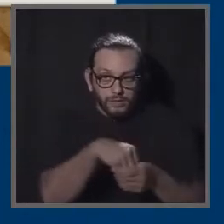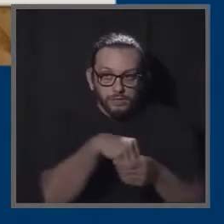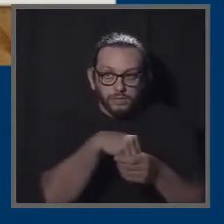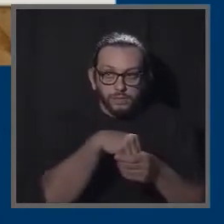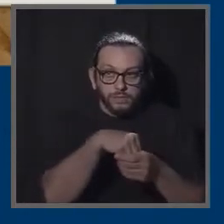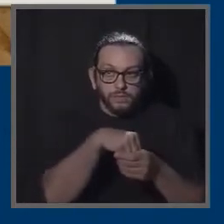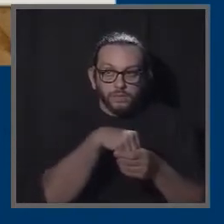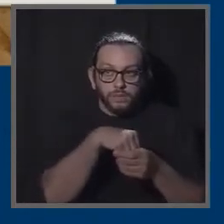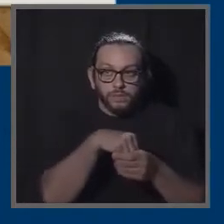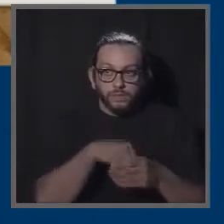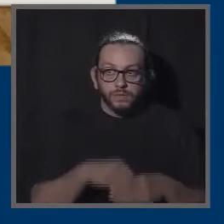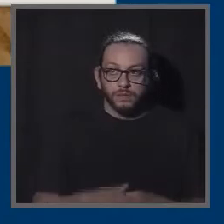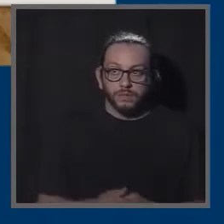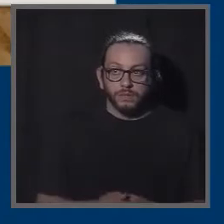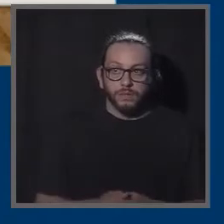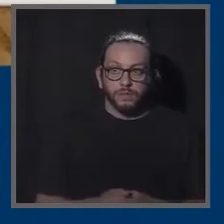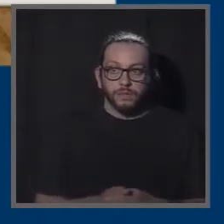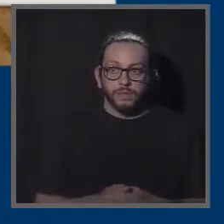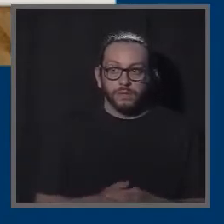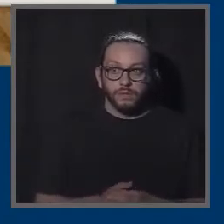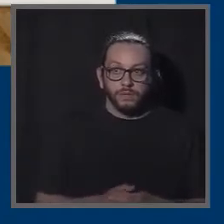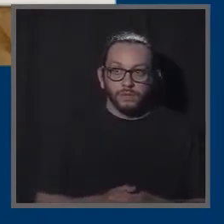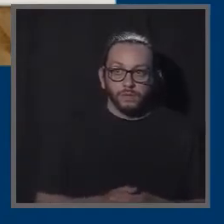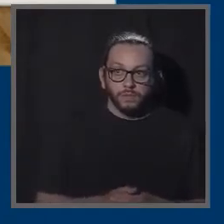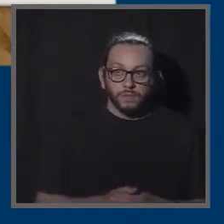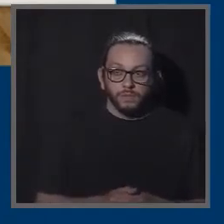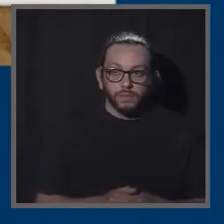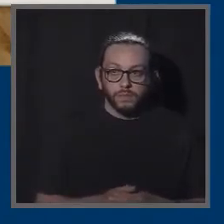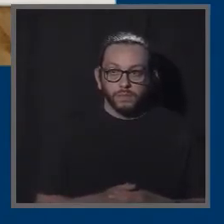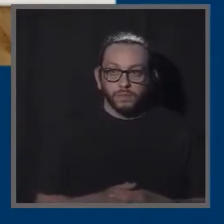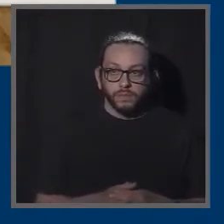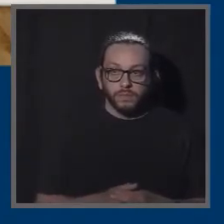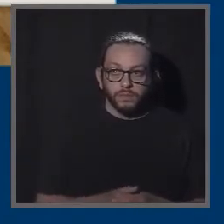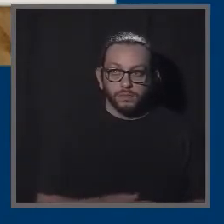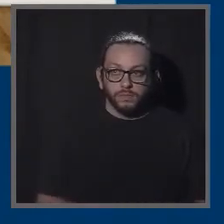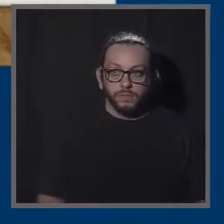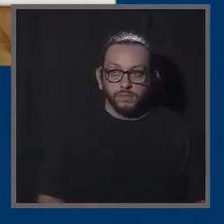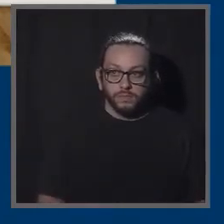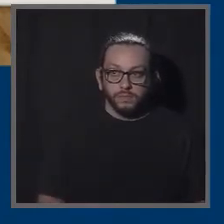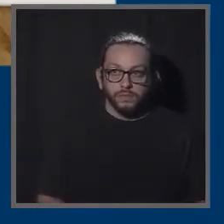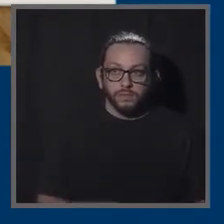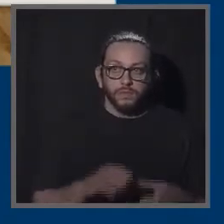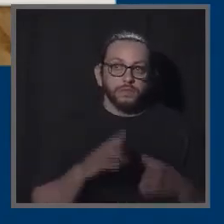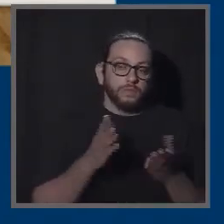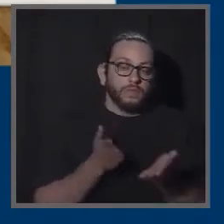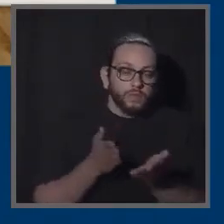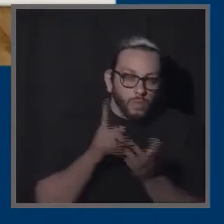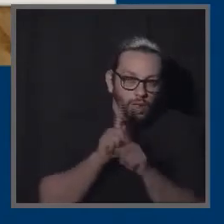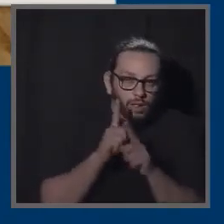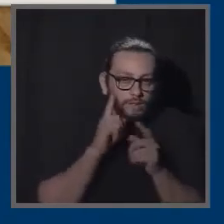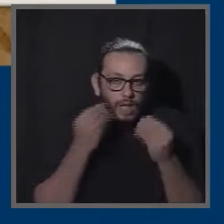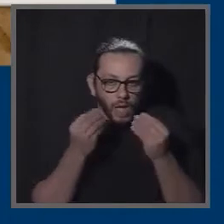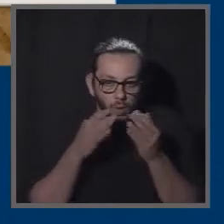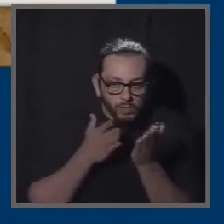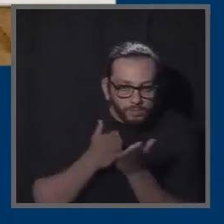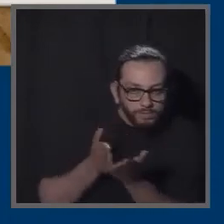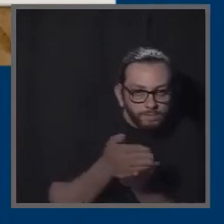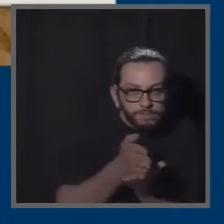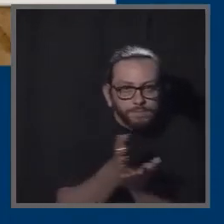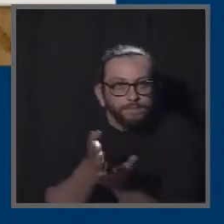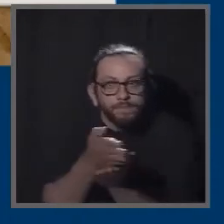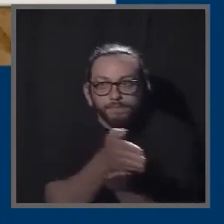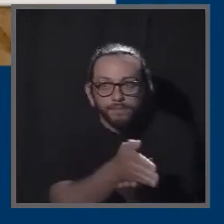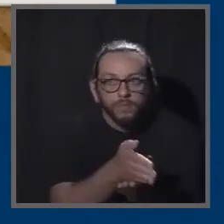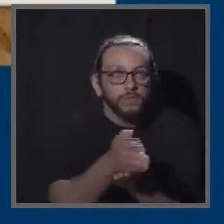I just want to share with you one example of an organization that is doing work that speaks